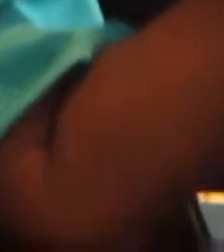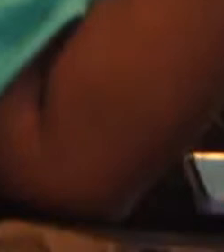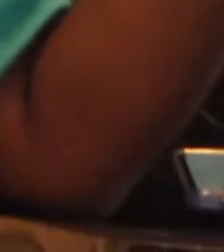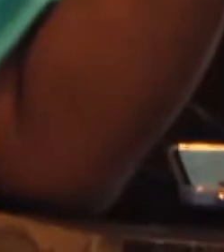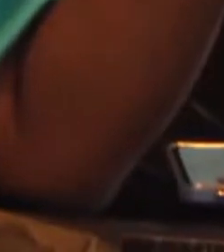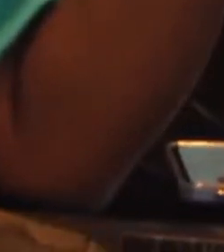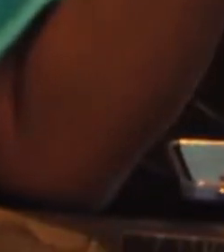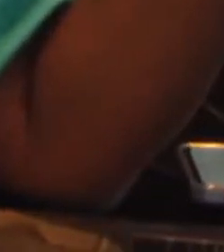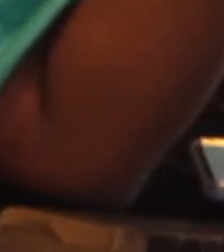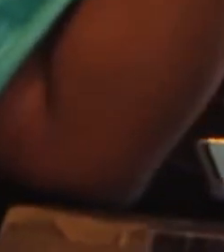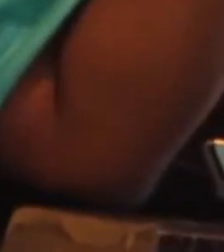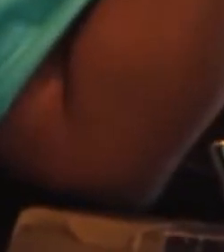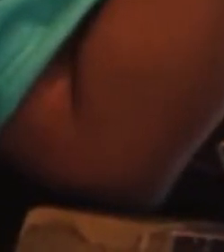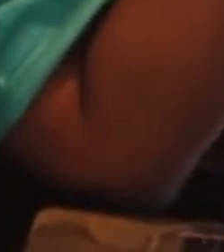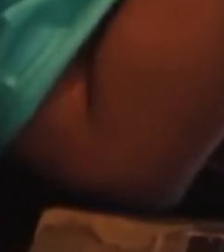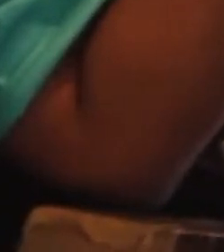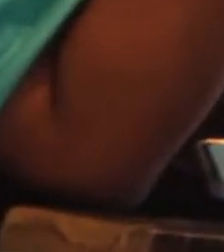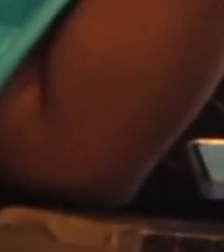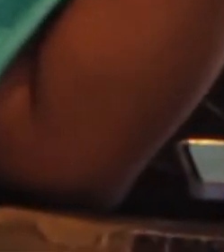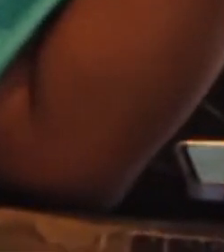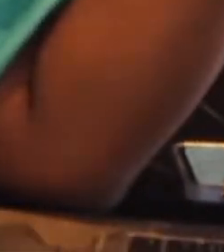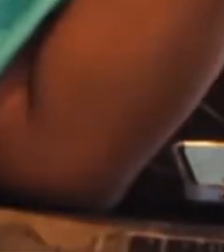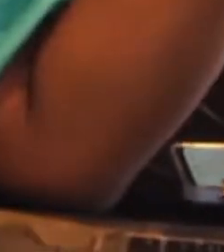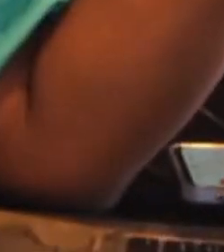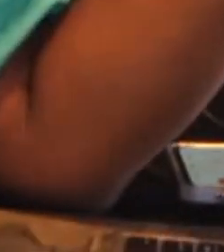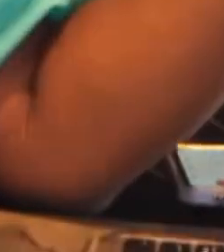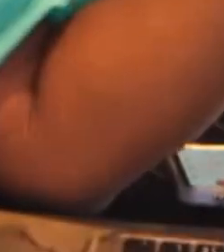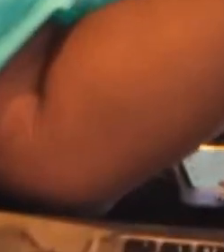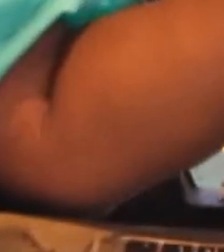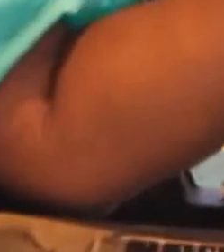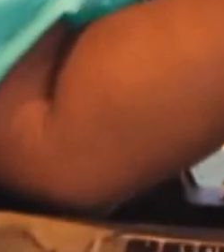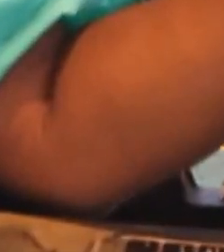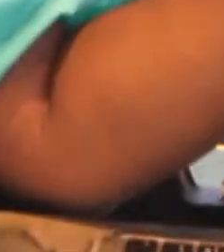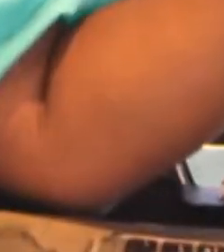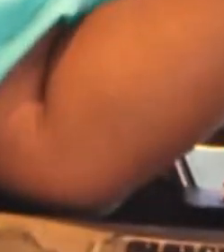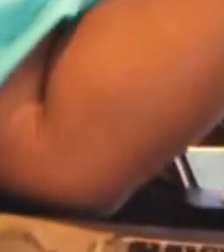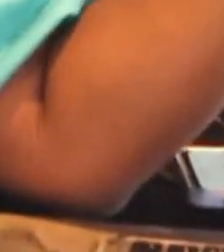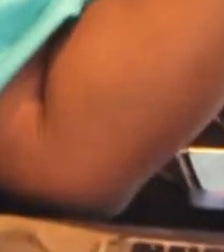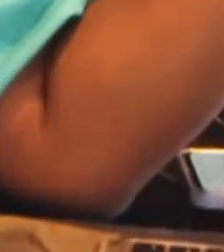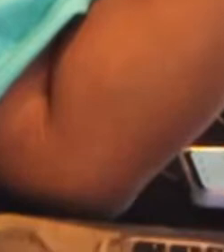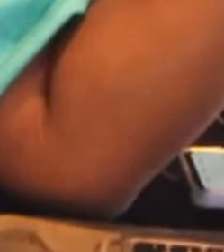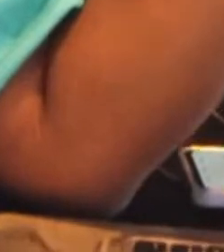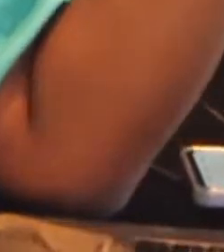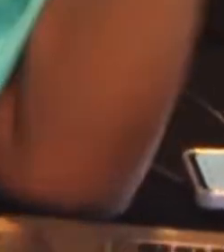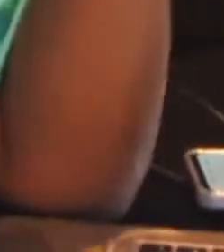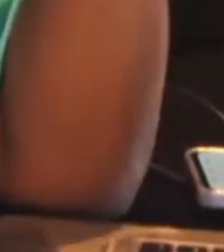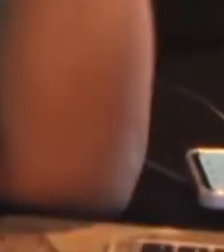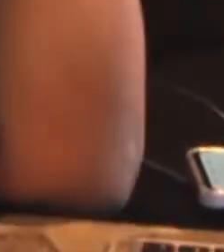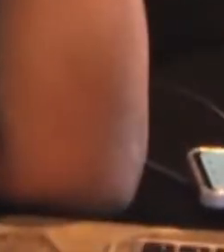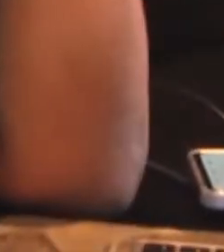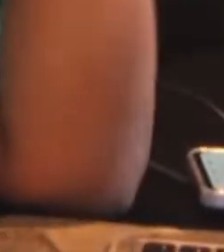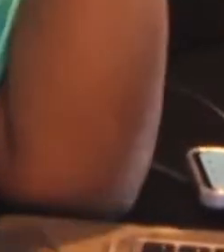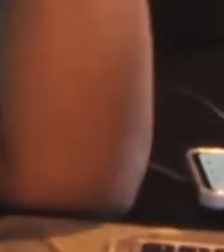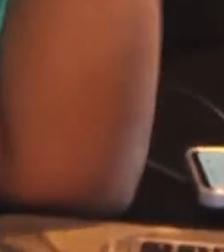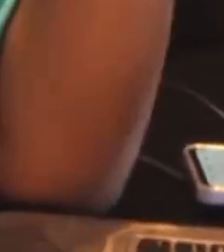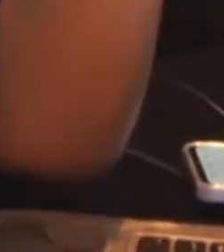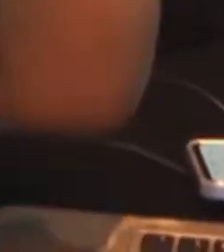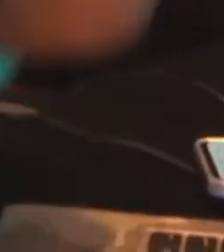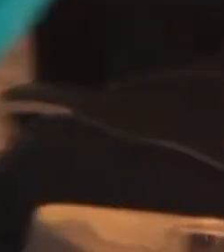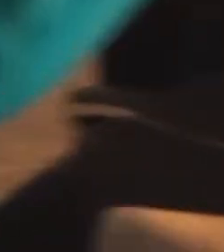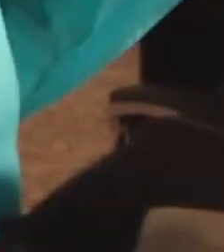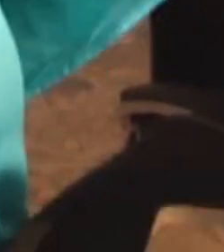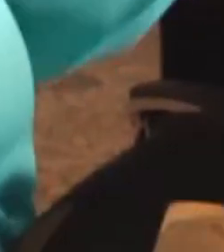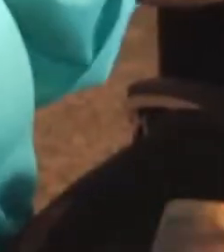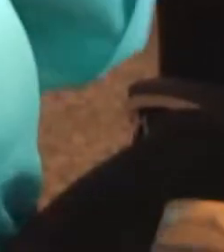FIDA Media, but I got to learn about the exciting work that is awesome. And I got to put, I would